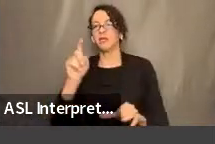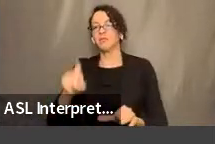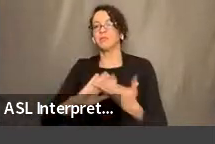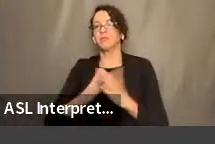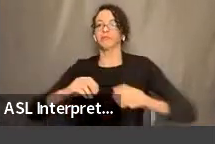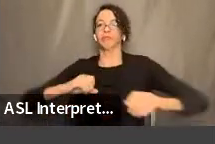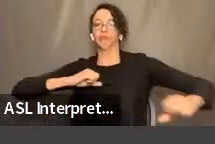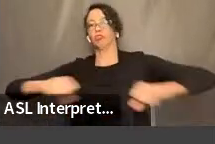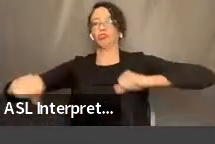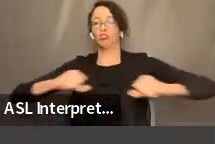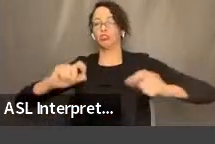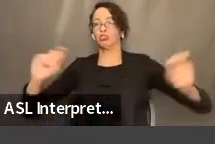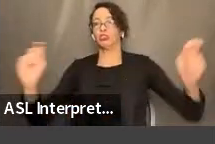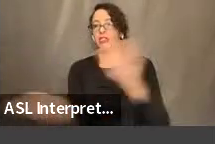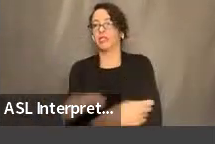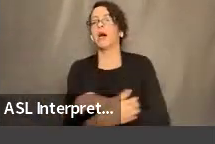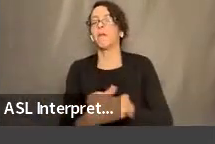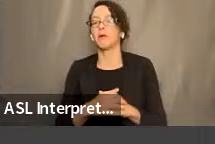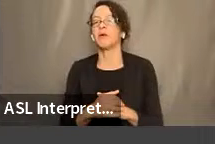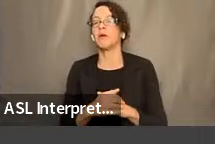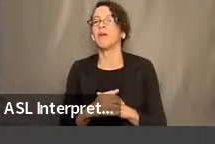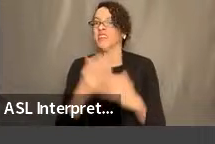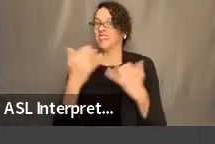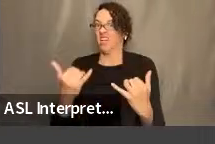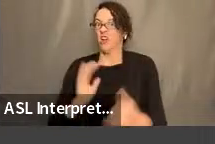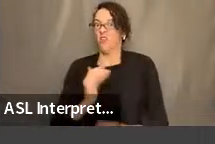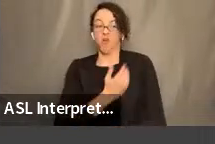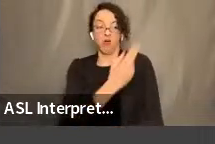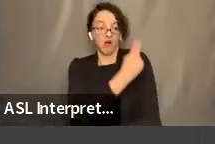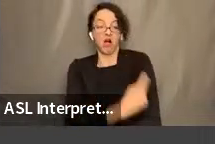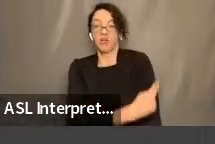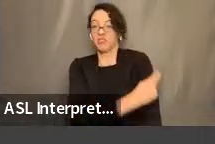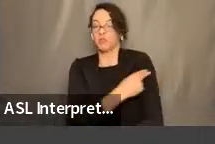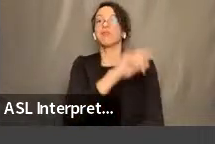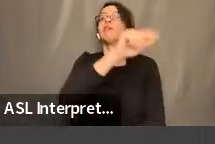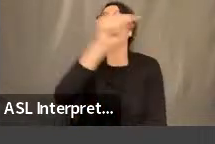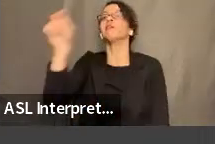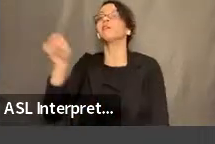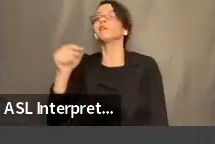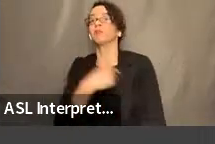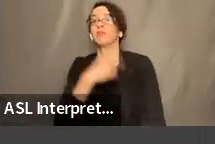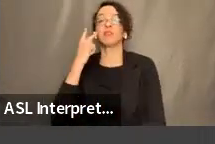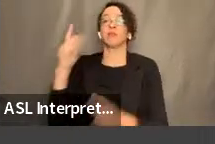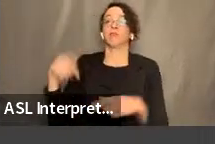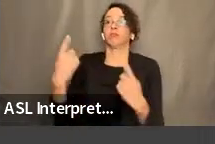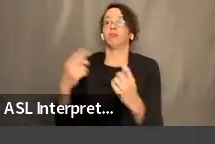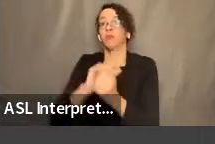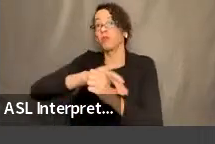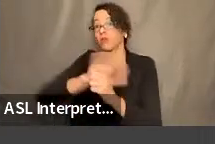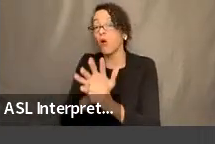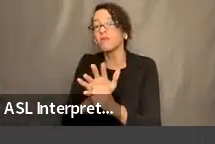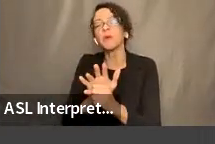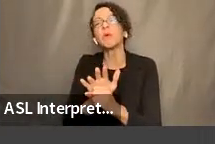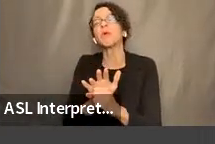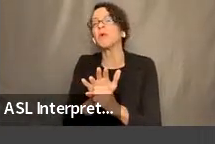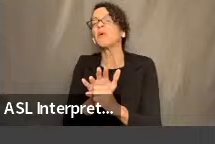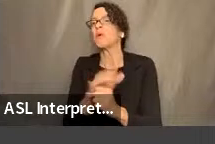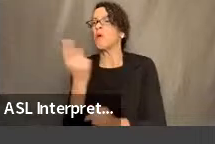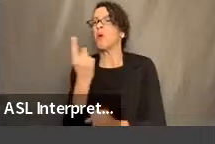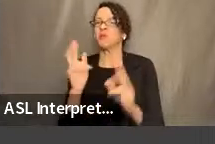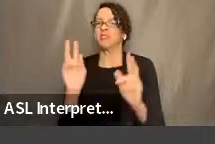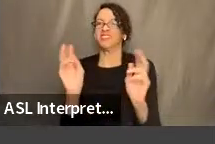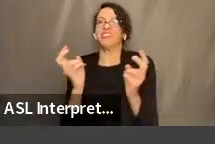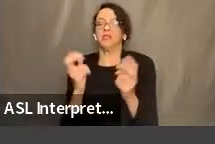our hospitals are right now, as we've seen with COVID, there's always an issue of hospital saturation. Just without